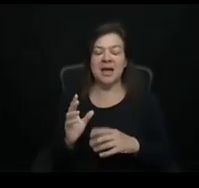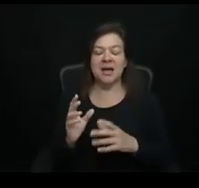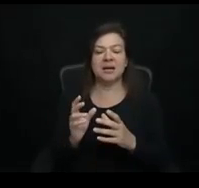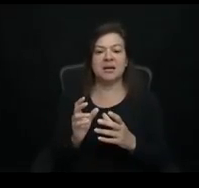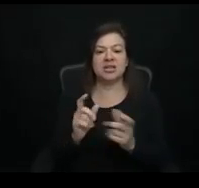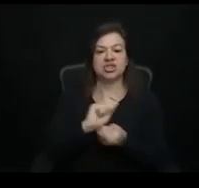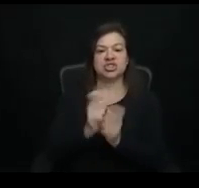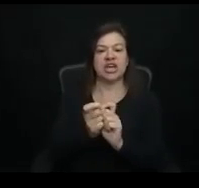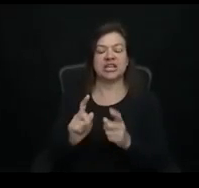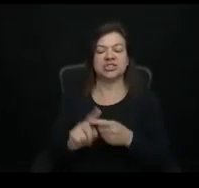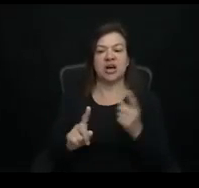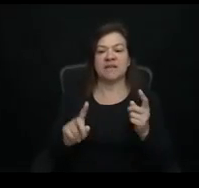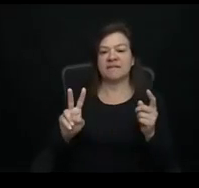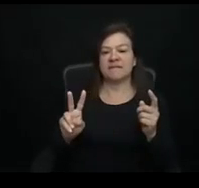So